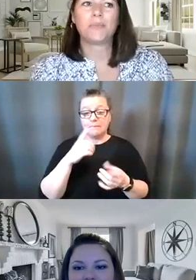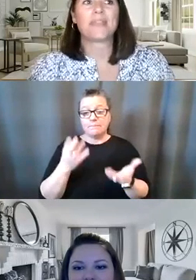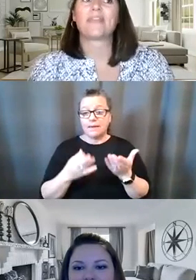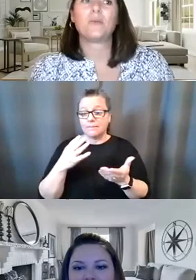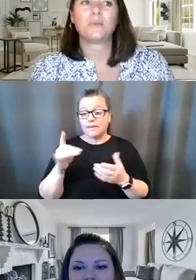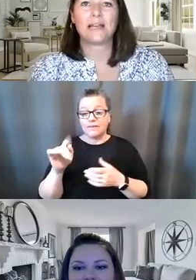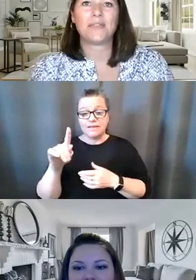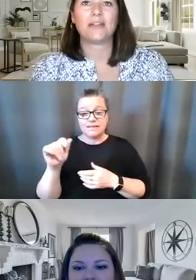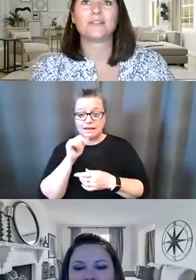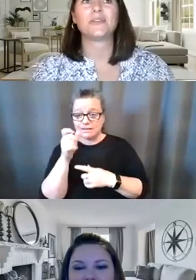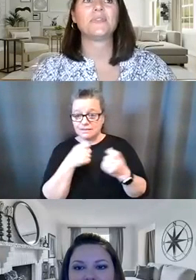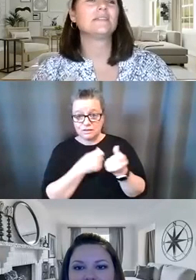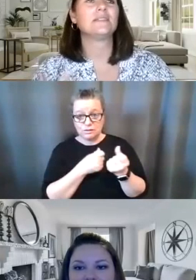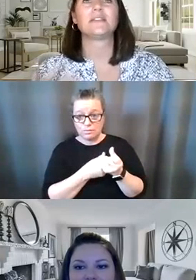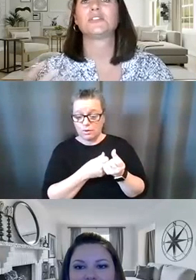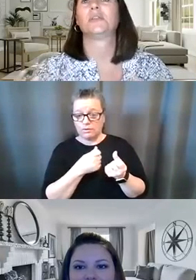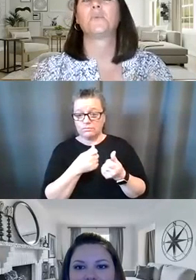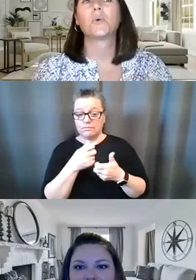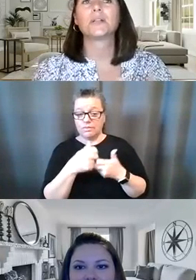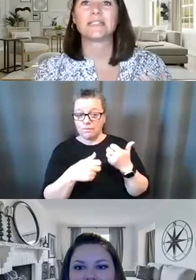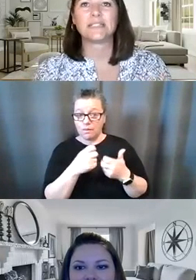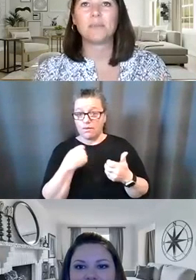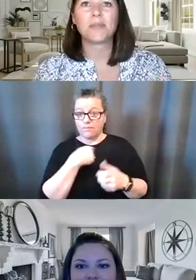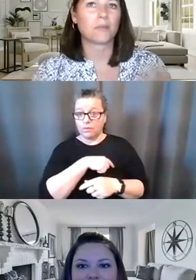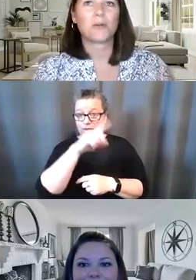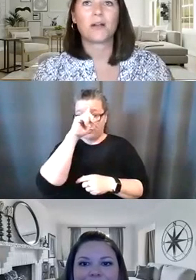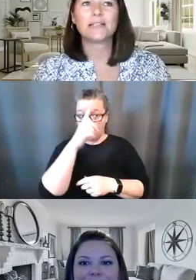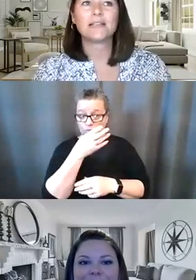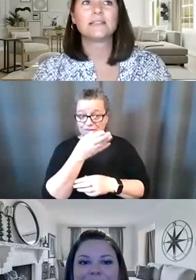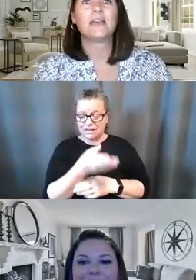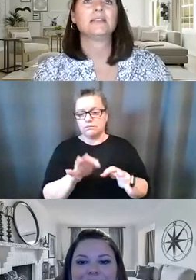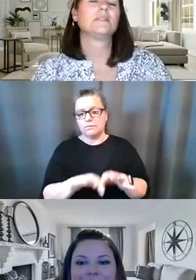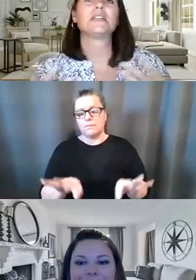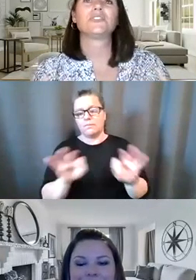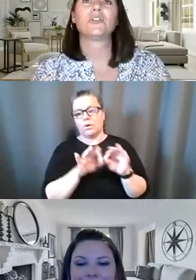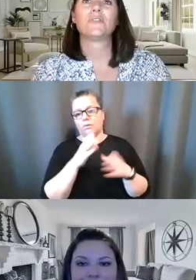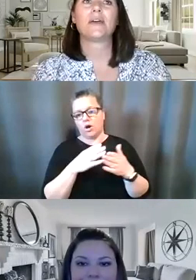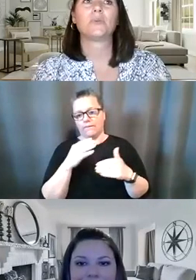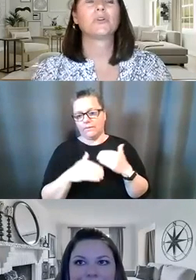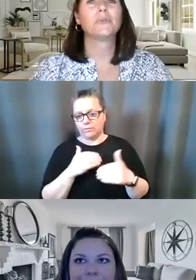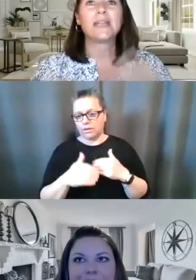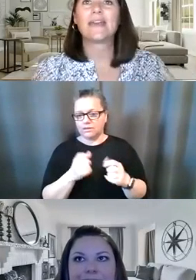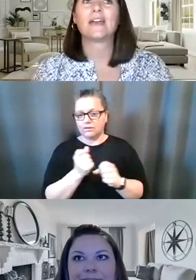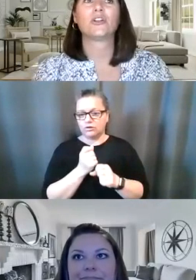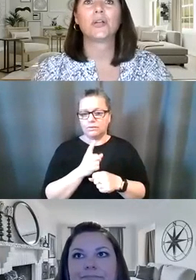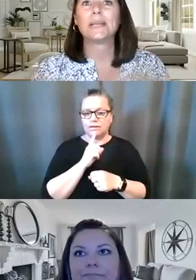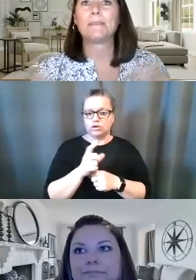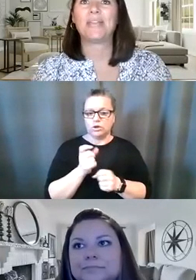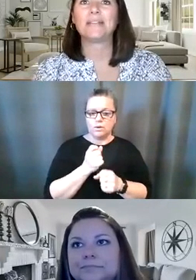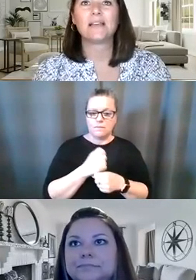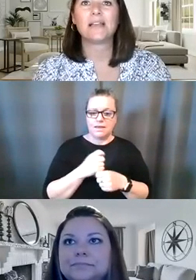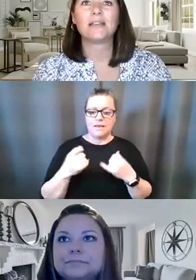problem that we thought was out there. So this is such an important step in our process to make sure that we're creating that